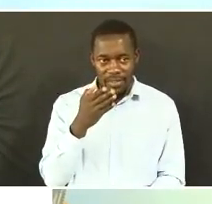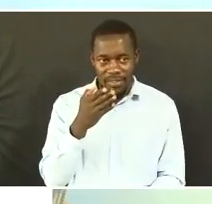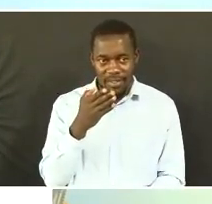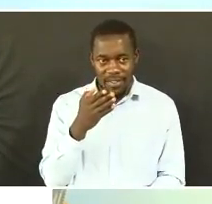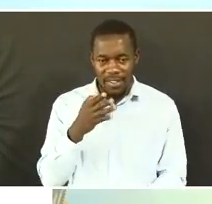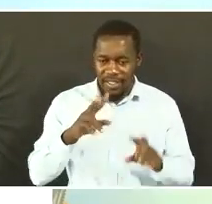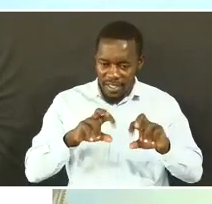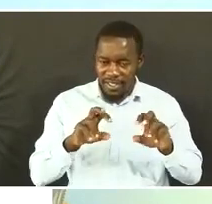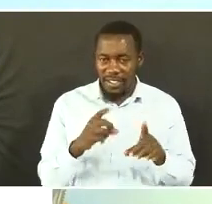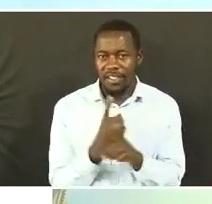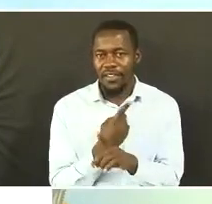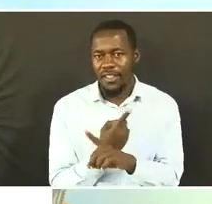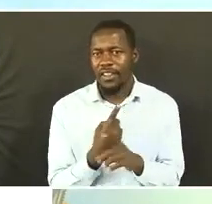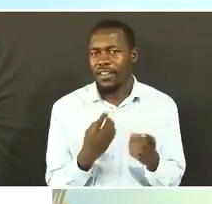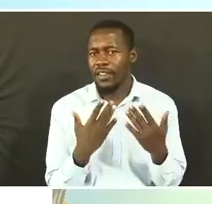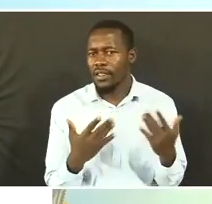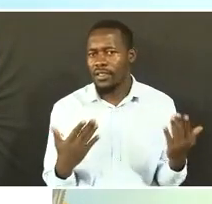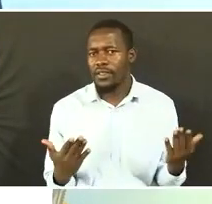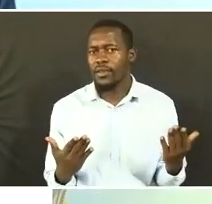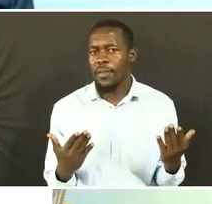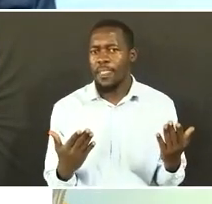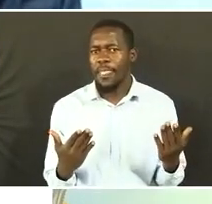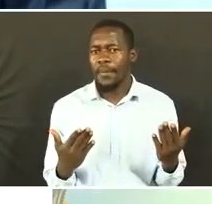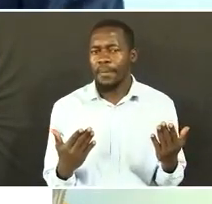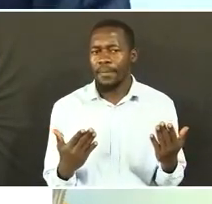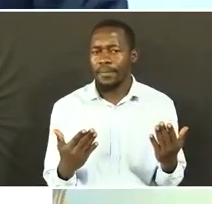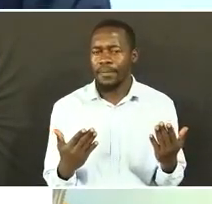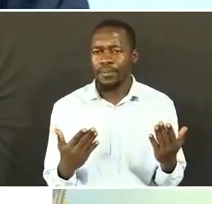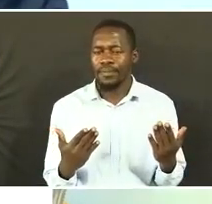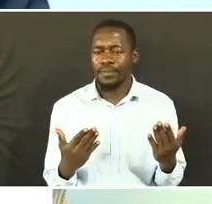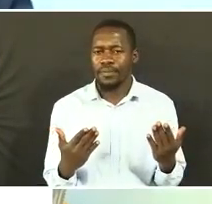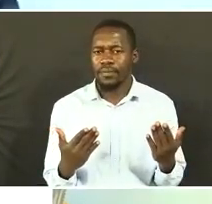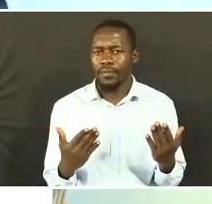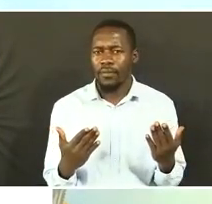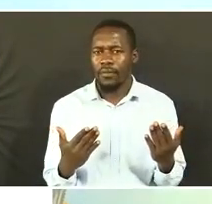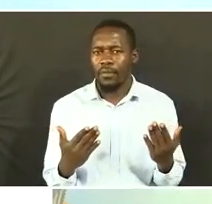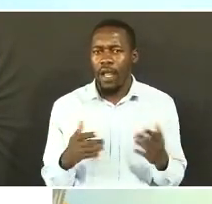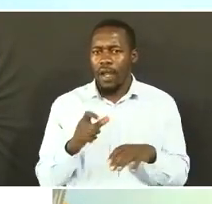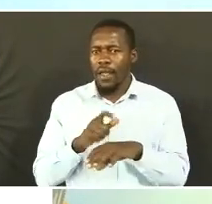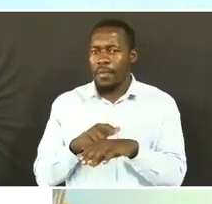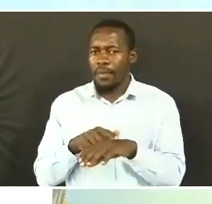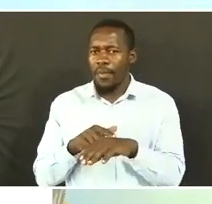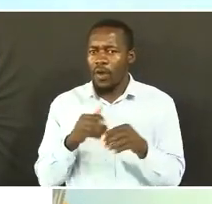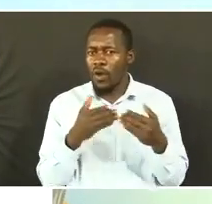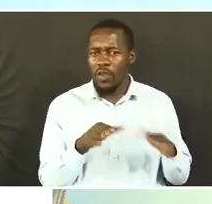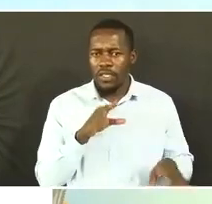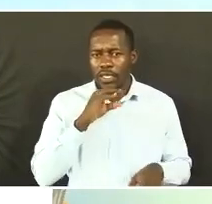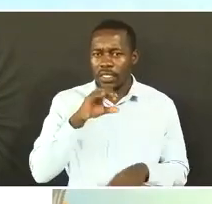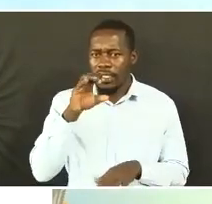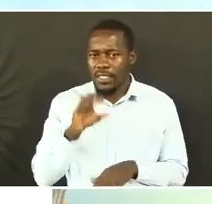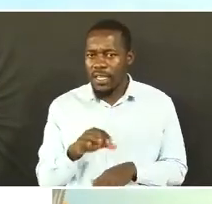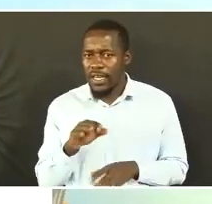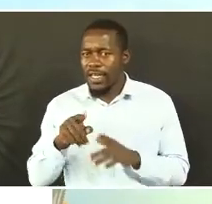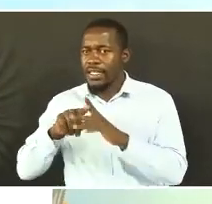Fast and furious, the reactions came on the post that Prodigal Sean put up. Likes, loves, and as they